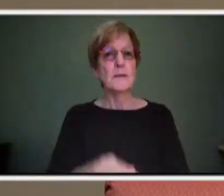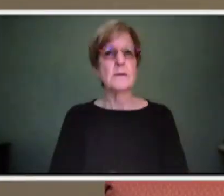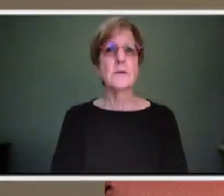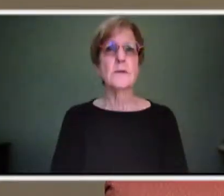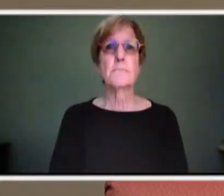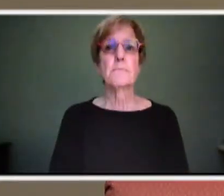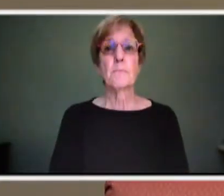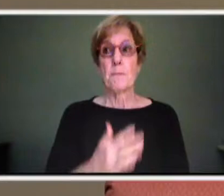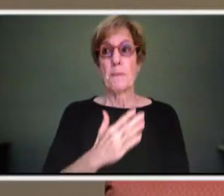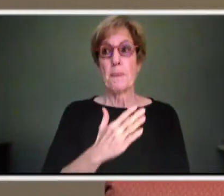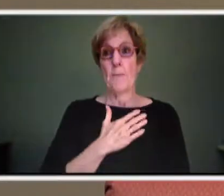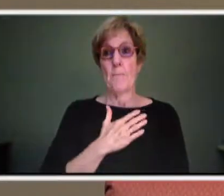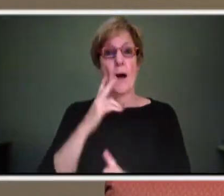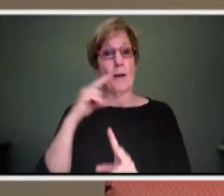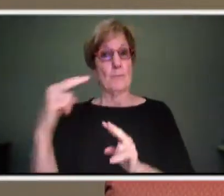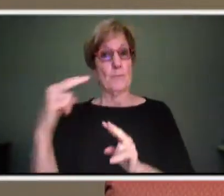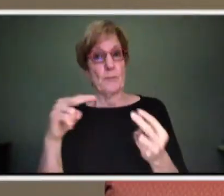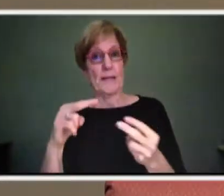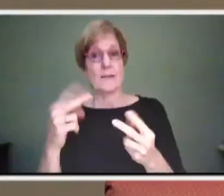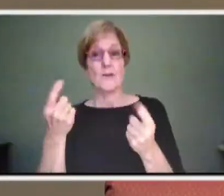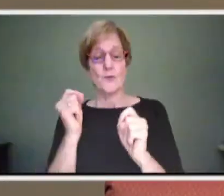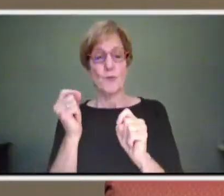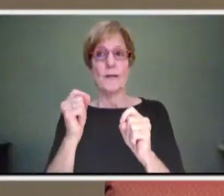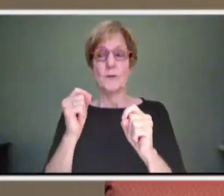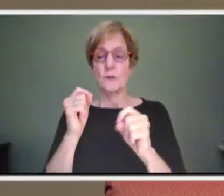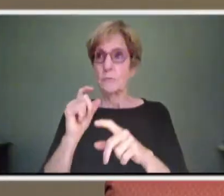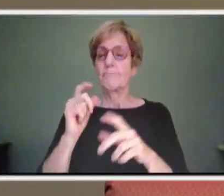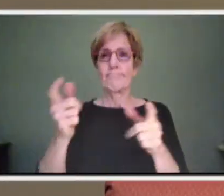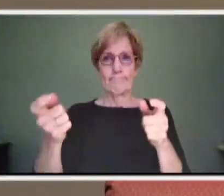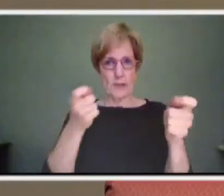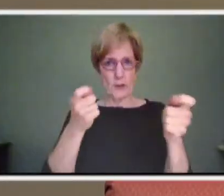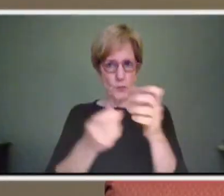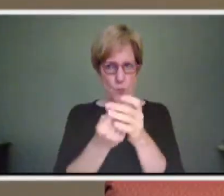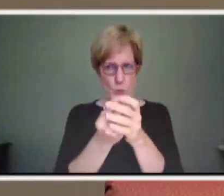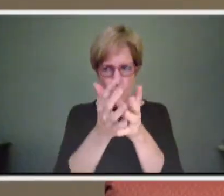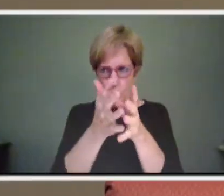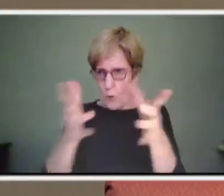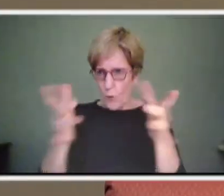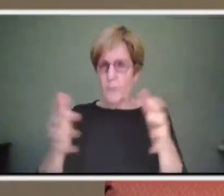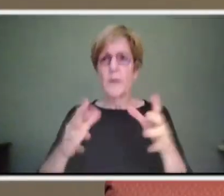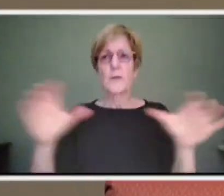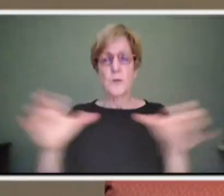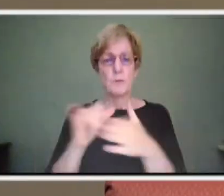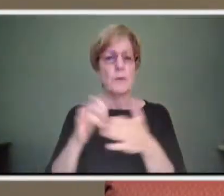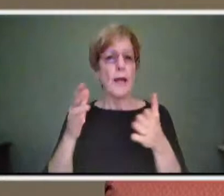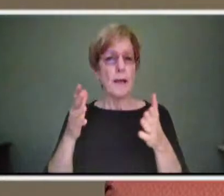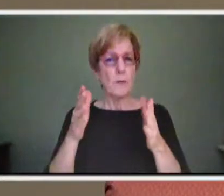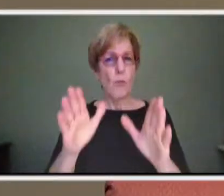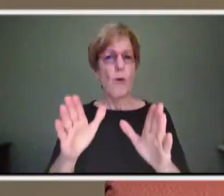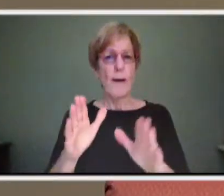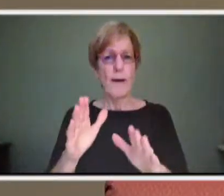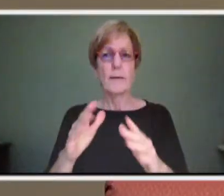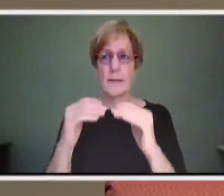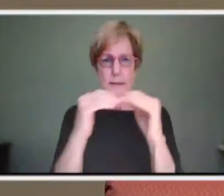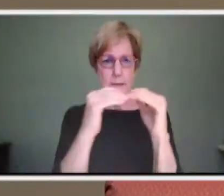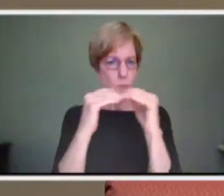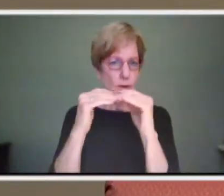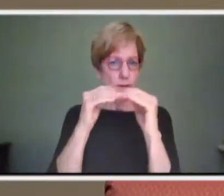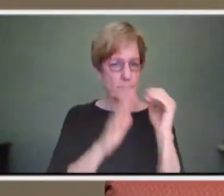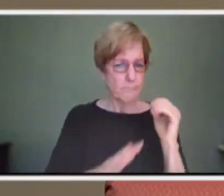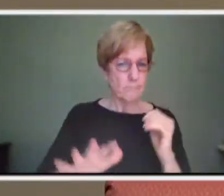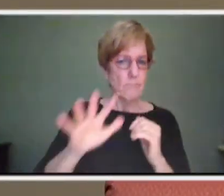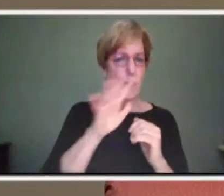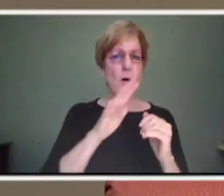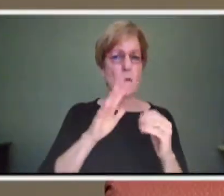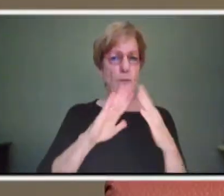My perspective is to try to create controlled growth, to do it in a manner that is fair and equitable throughout this city,